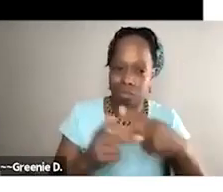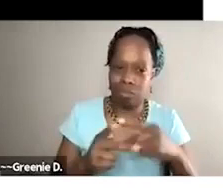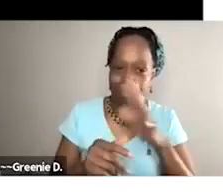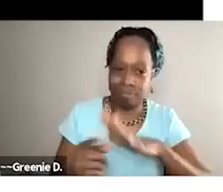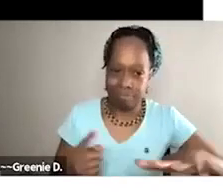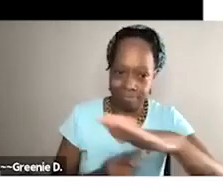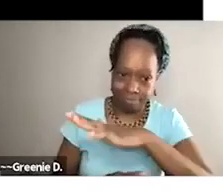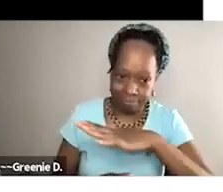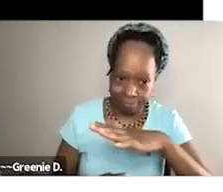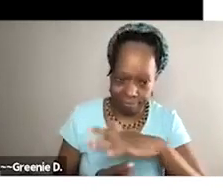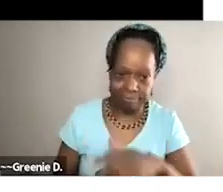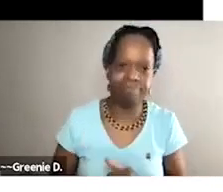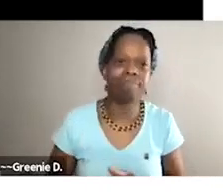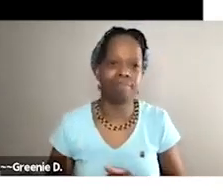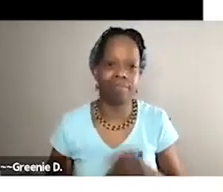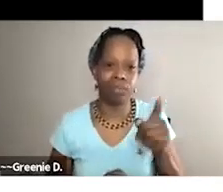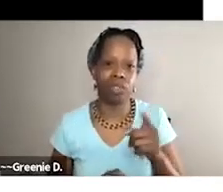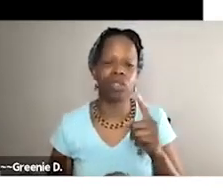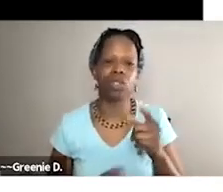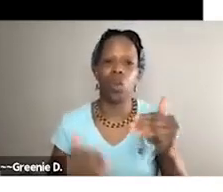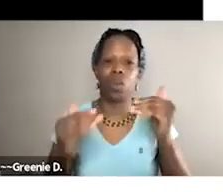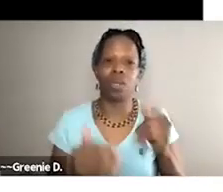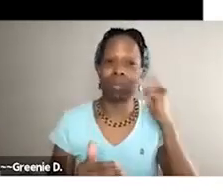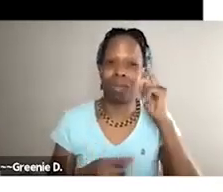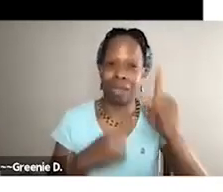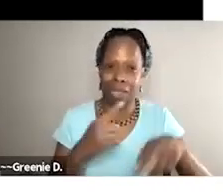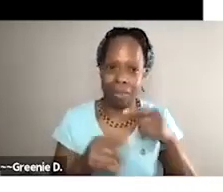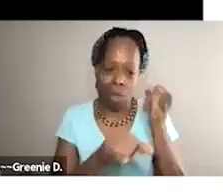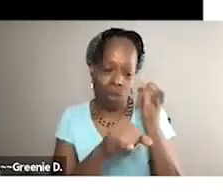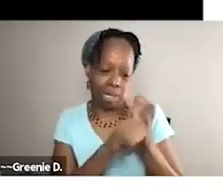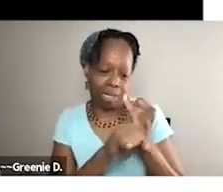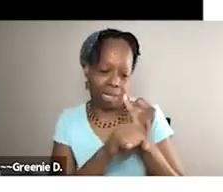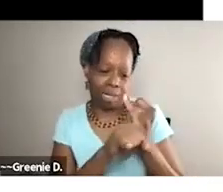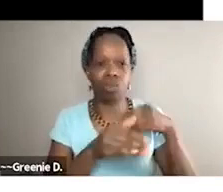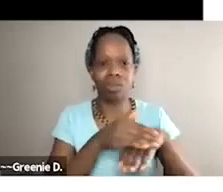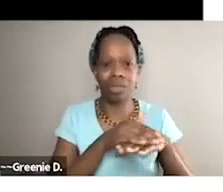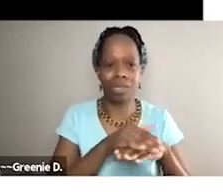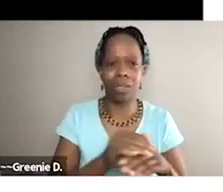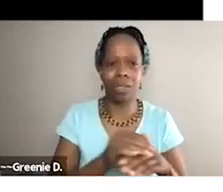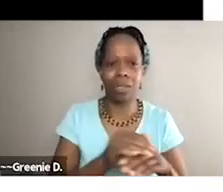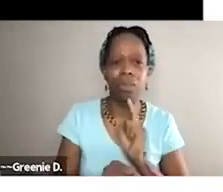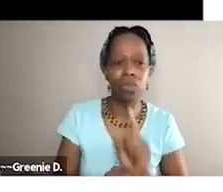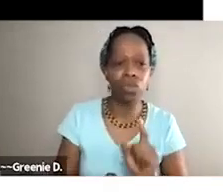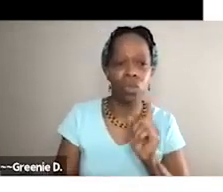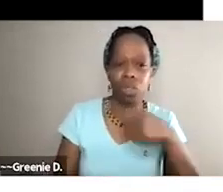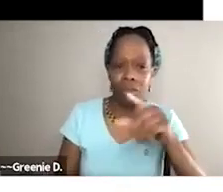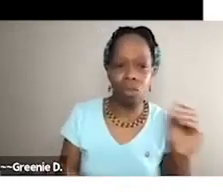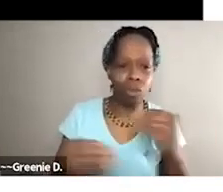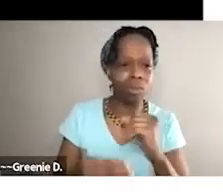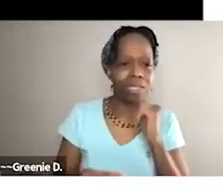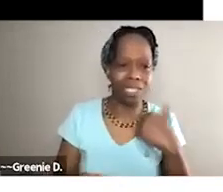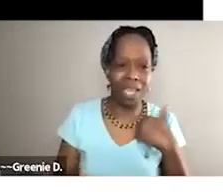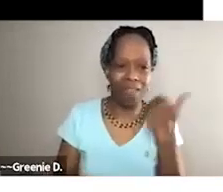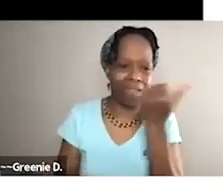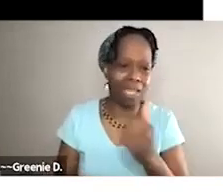So if we're thinking about the institutional accessibility, we want to ensure that an organisational system has no barriers in place such that